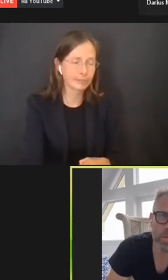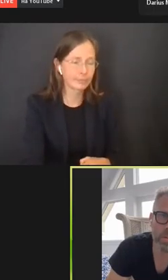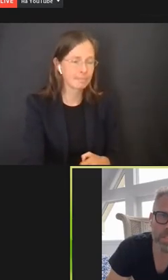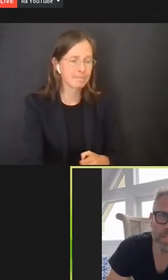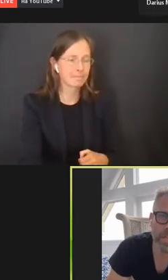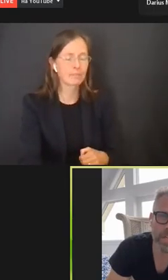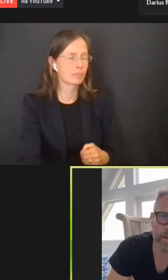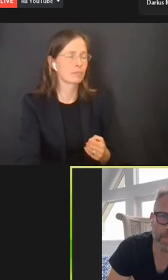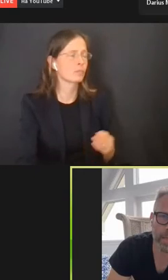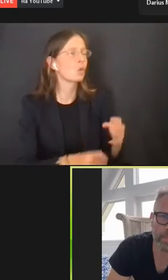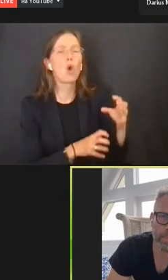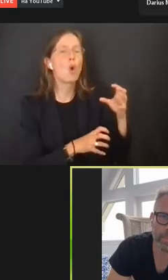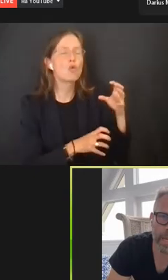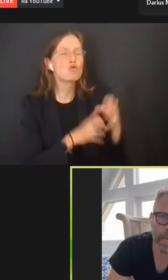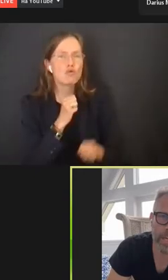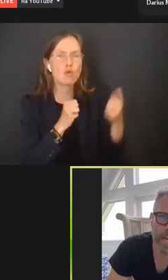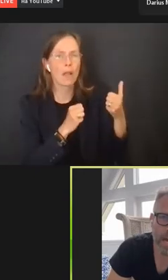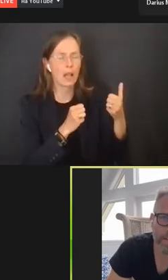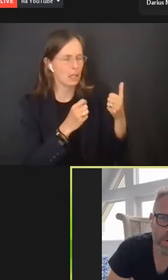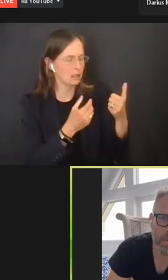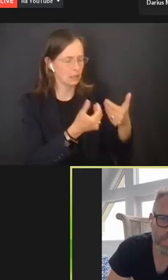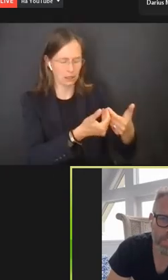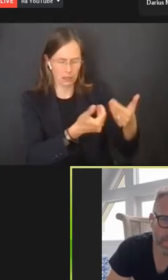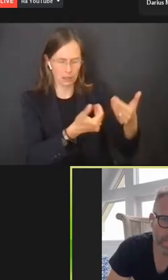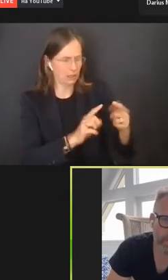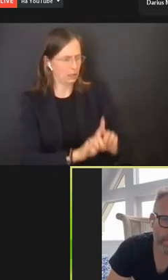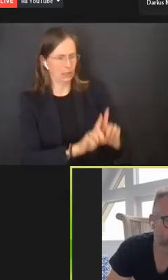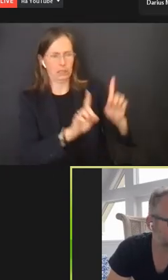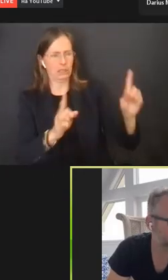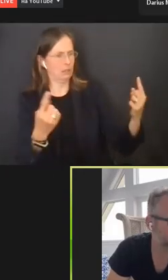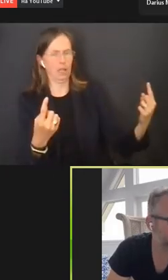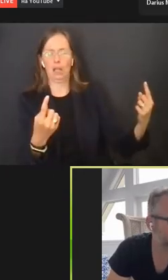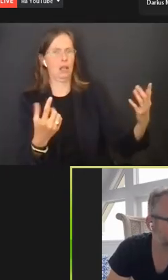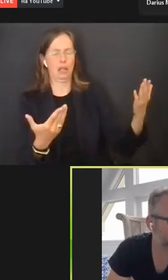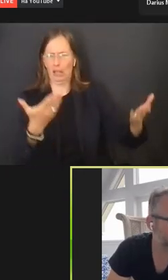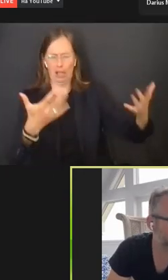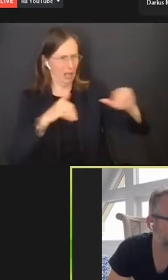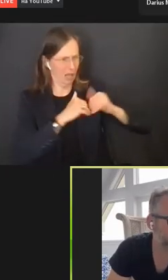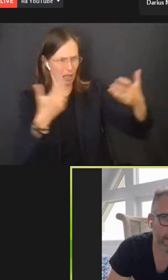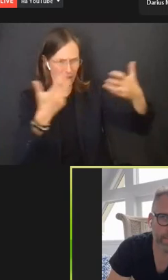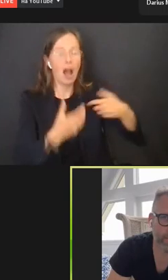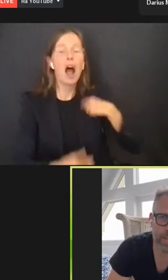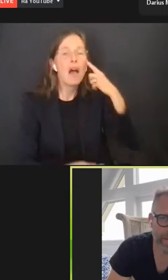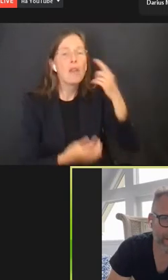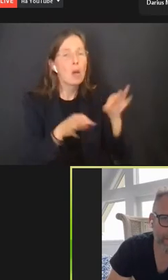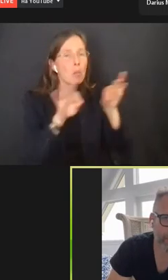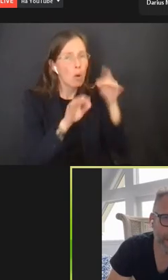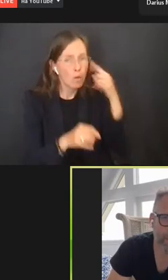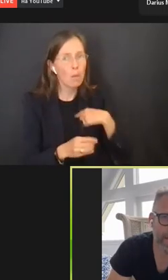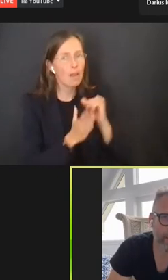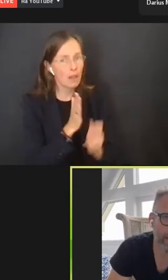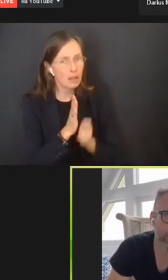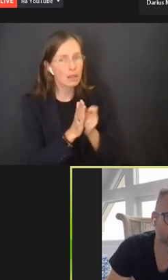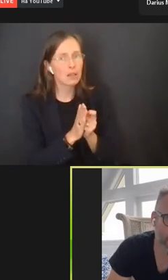the cruelest dichotomy. And I think what was important for me at that time is